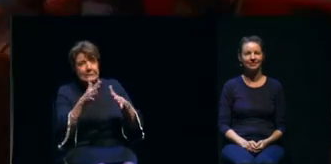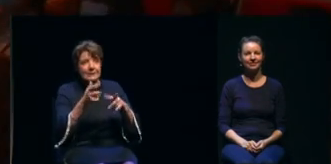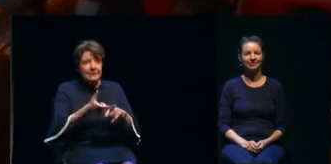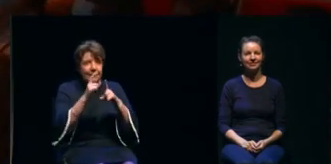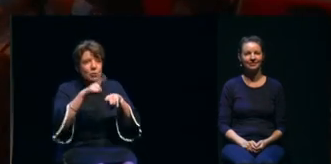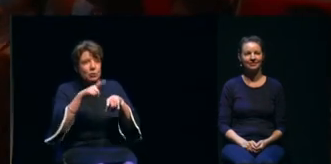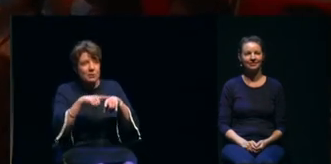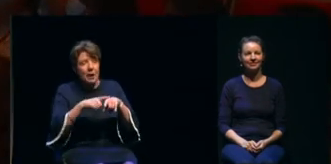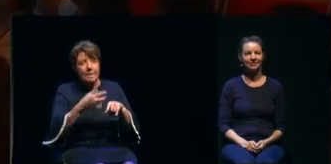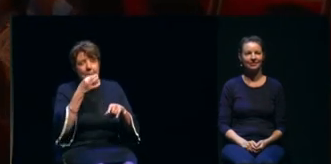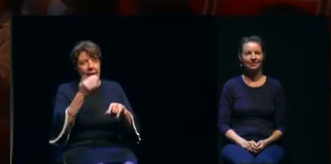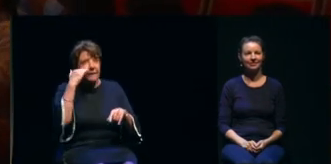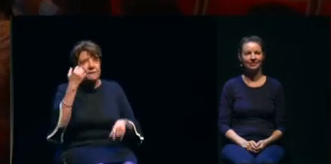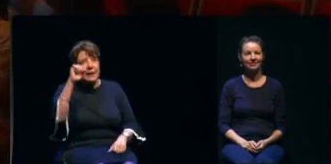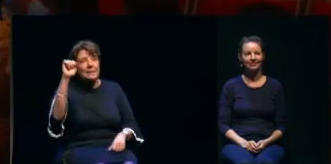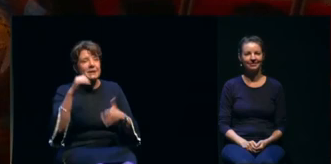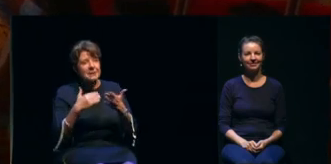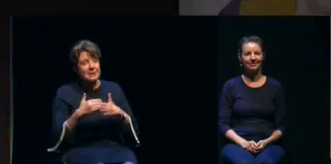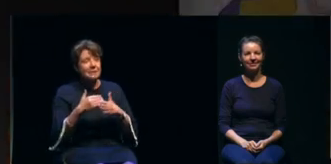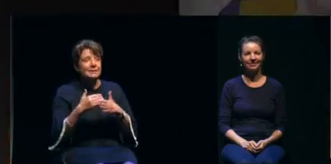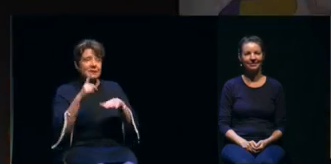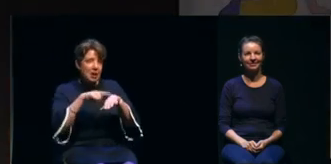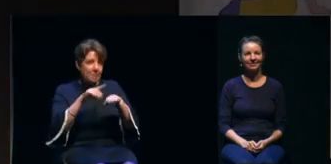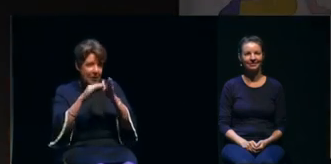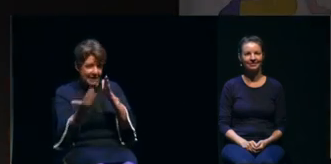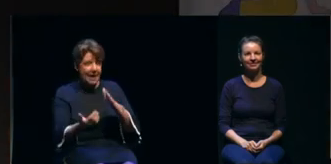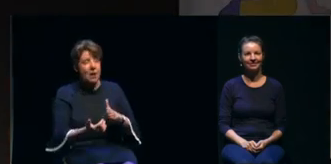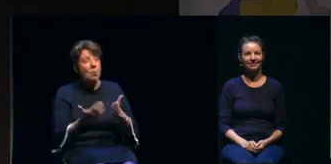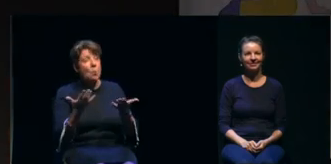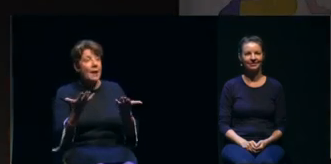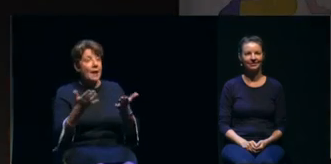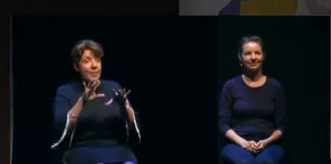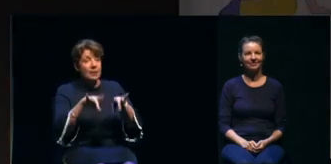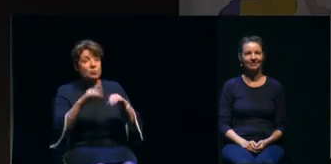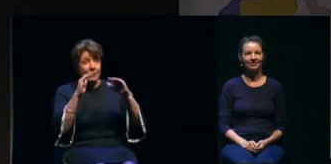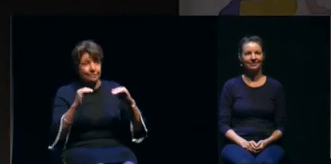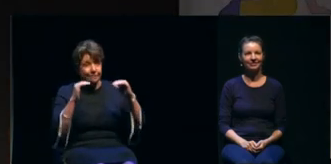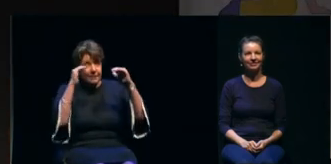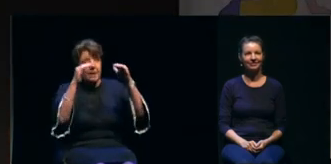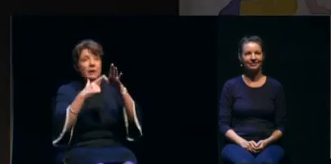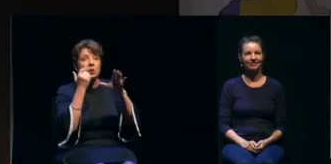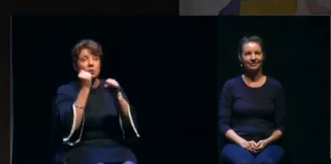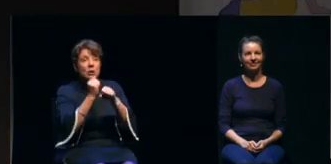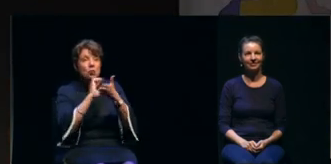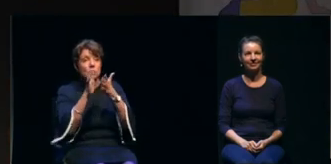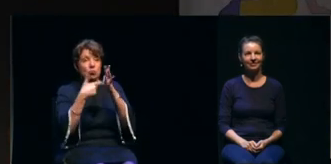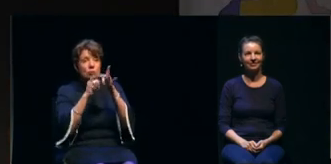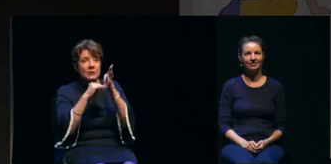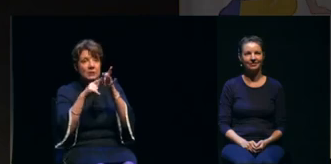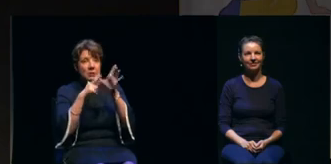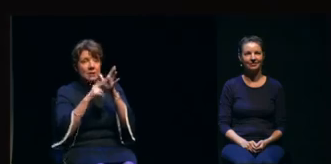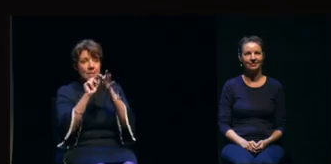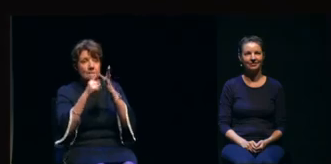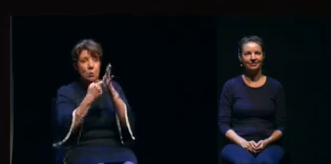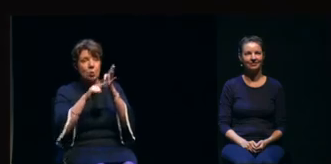going through a little bit of a feminist moment right now? Where the country's highest lawmaker, the Attorney General Christian Porter, has been